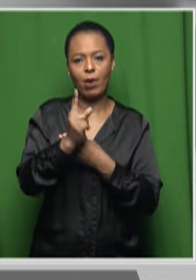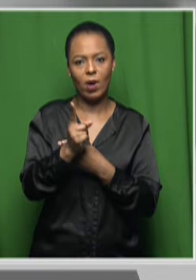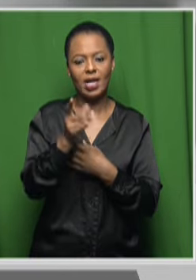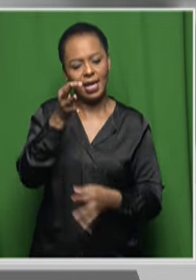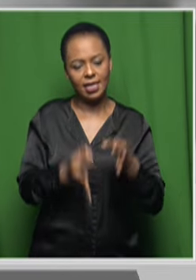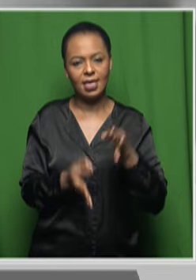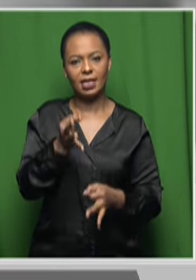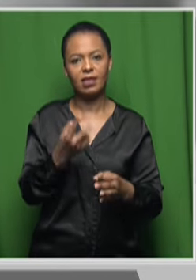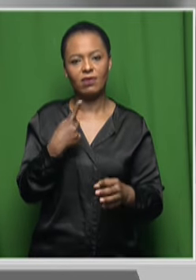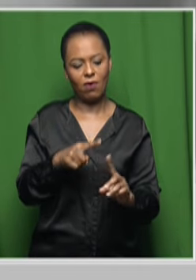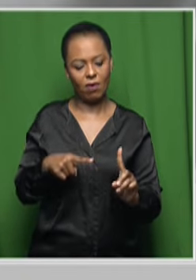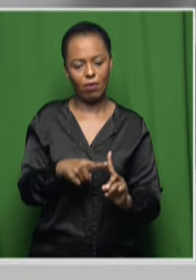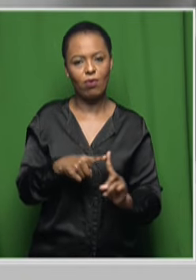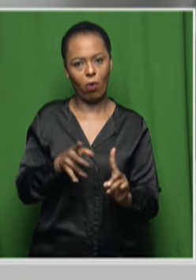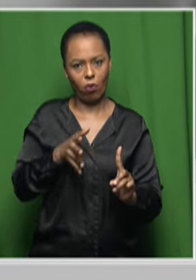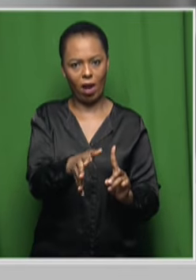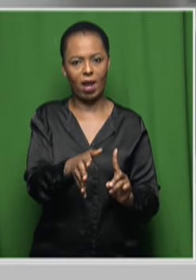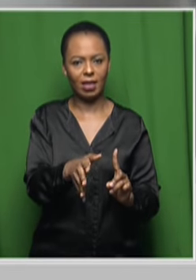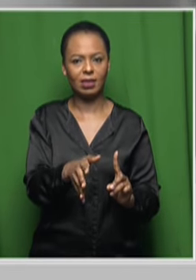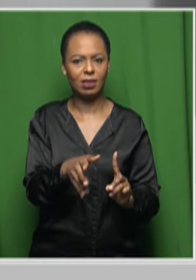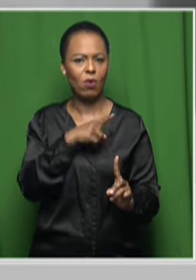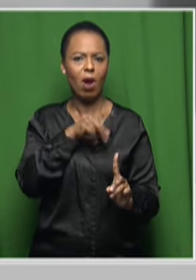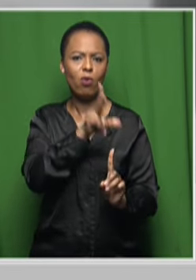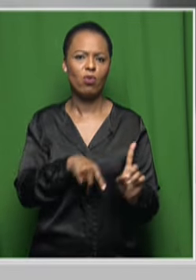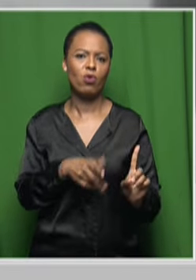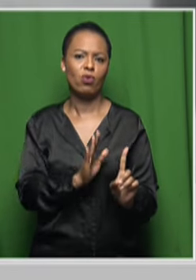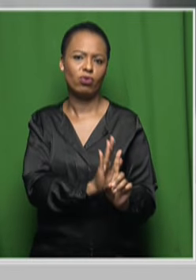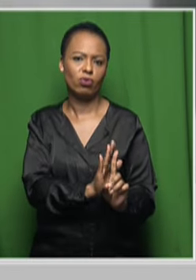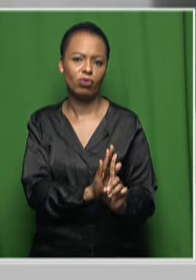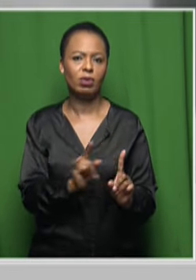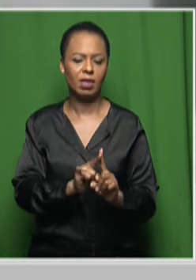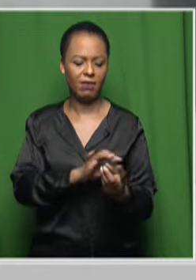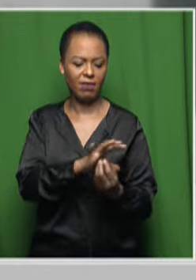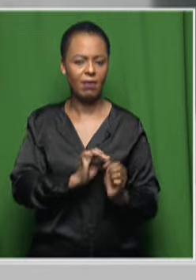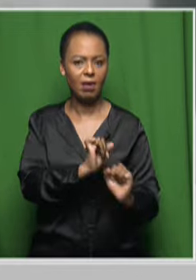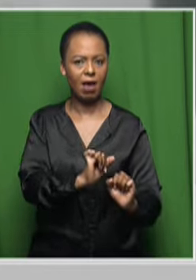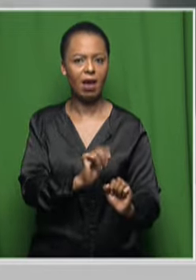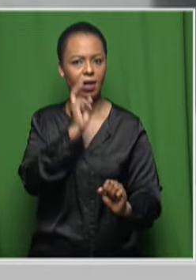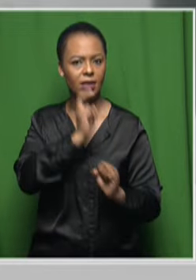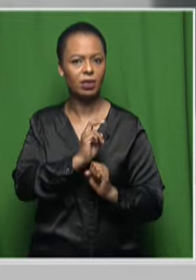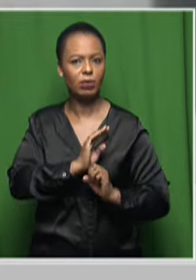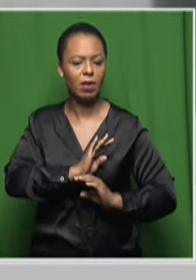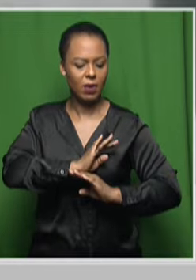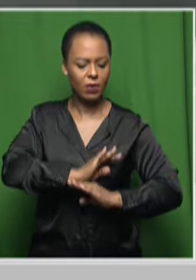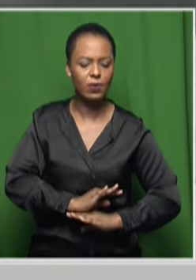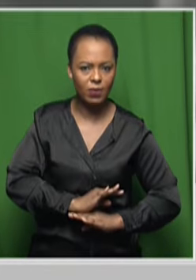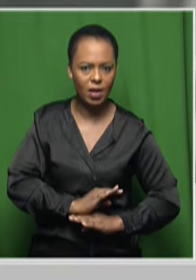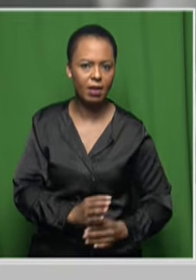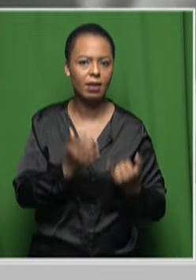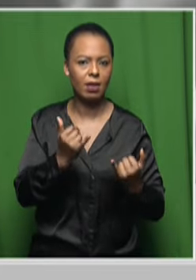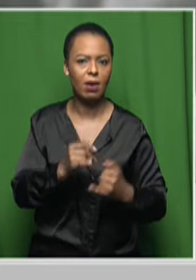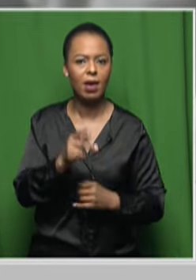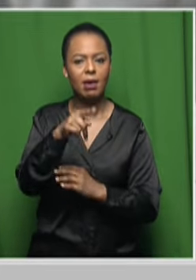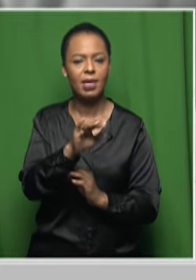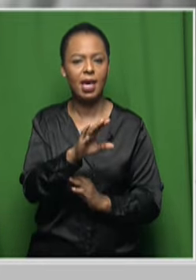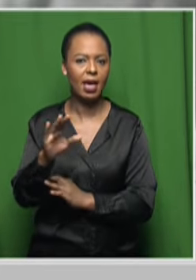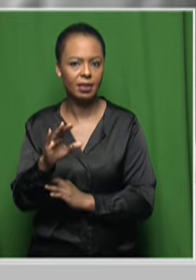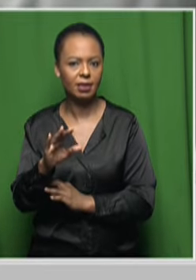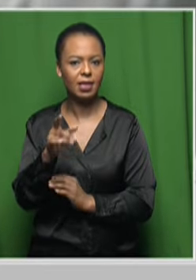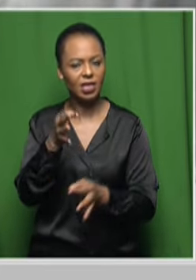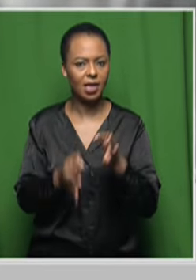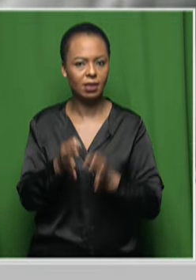Sobukwe as a human being. We want justice for Sobukwe, for the family to find closure. We want justice for the PAC. We also